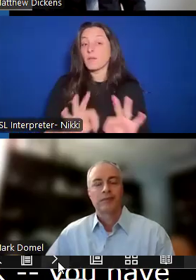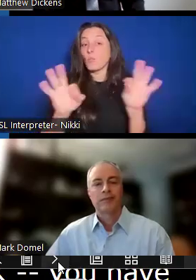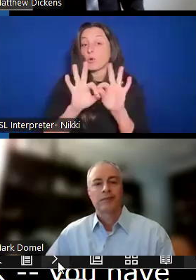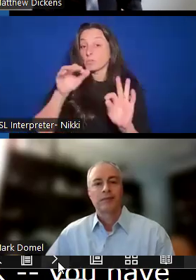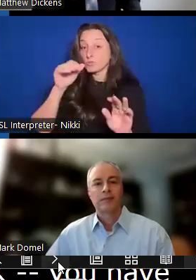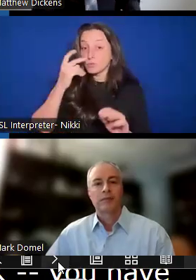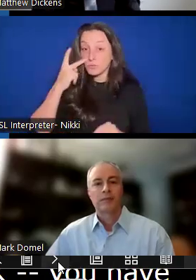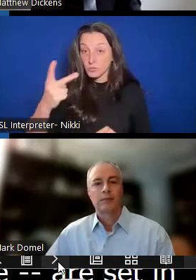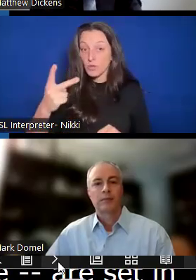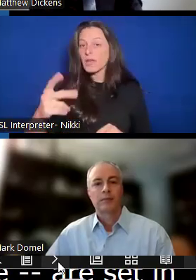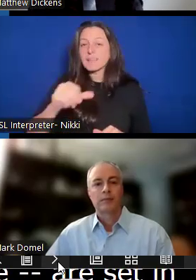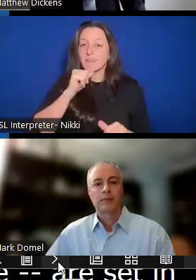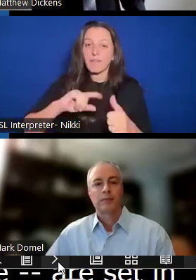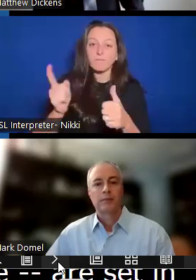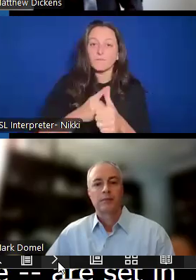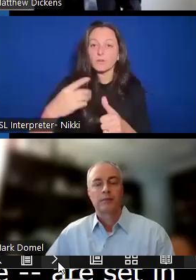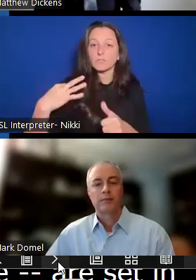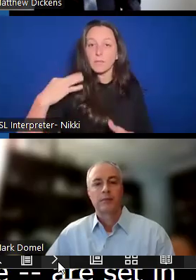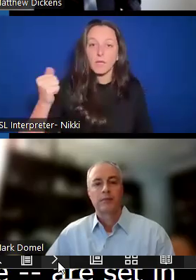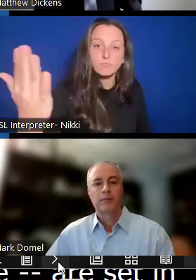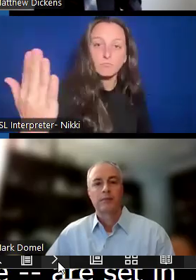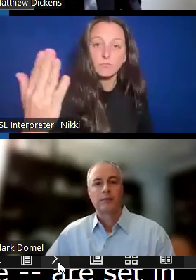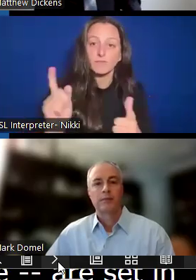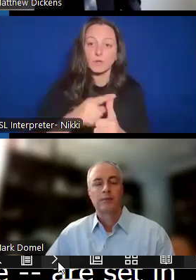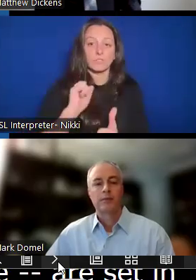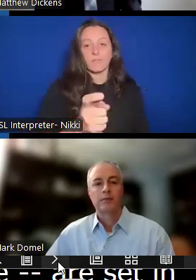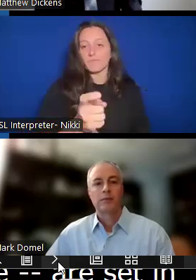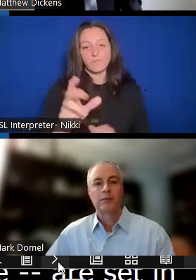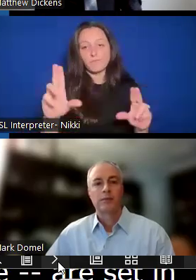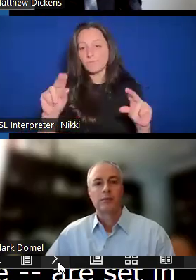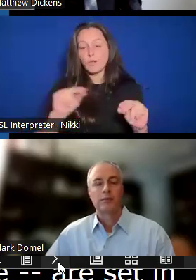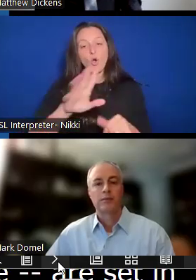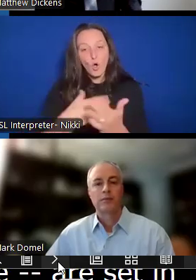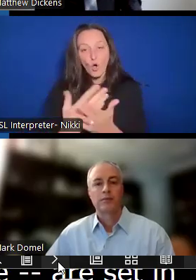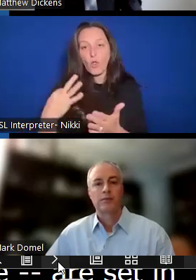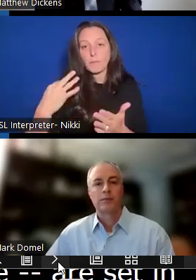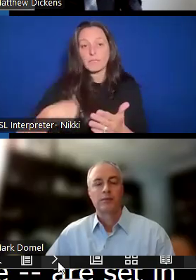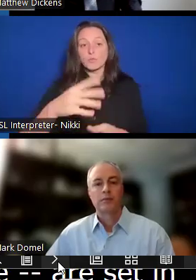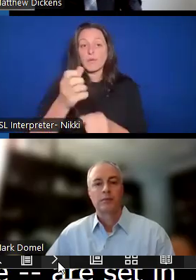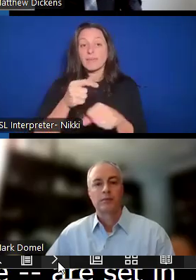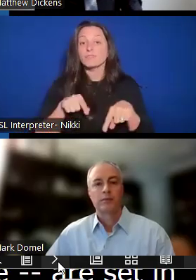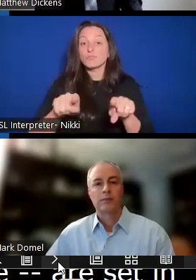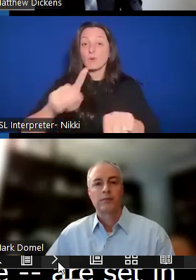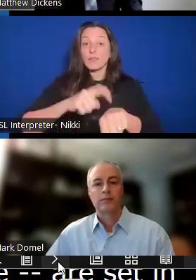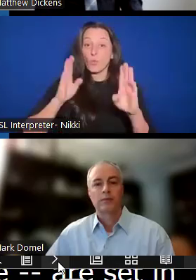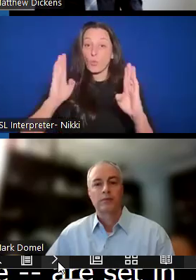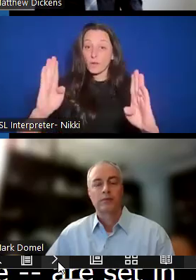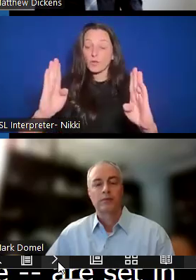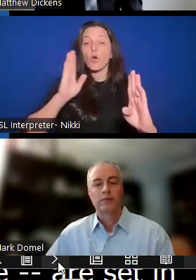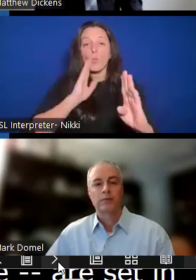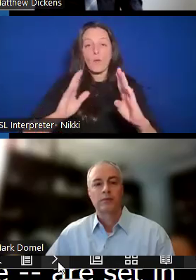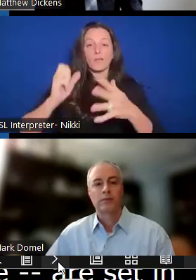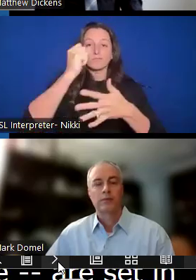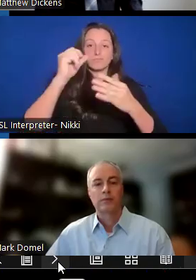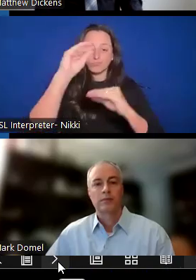this is not a first come, first served program. So all applications received during the application window will be prioritized by